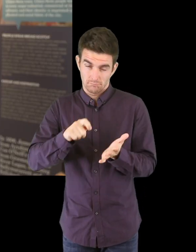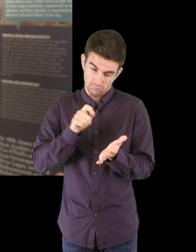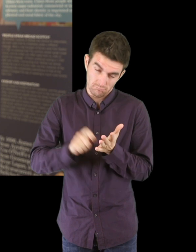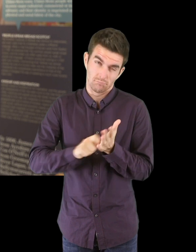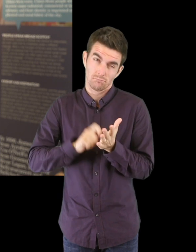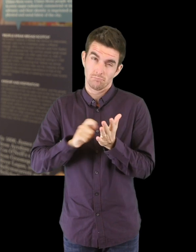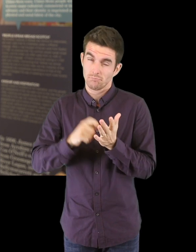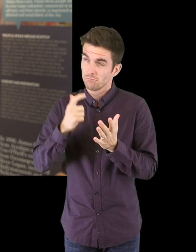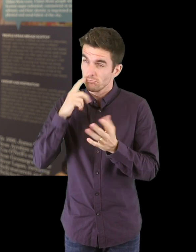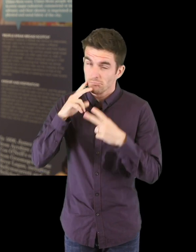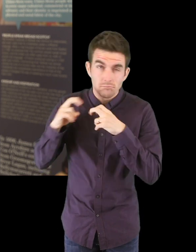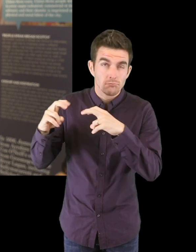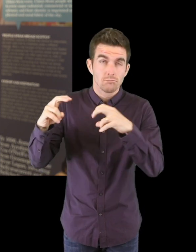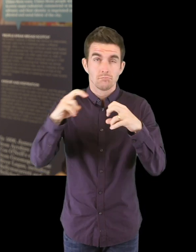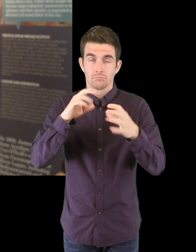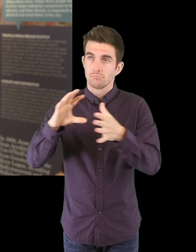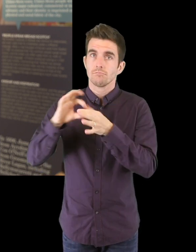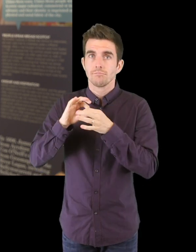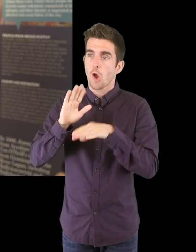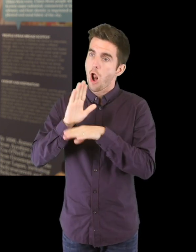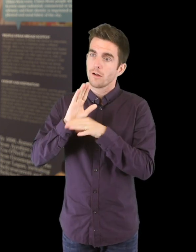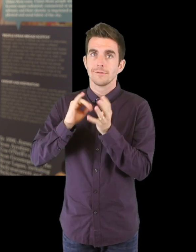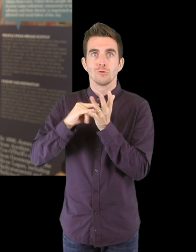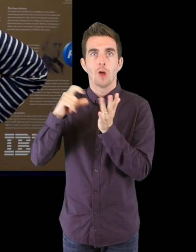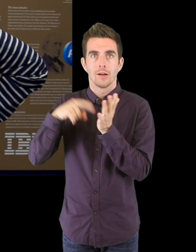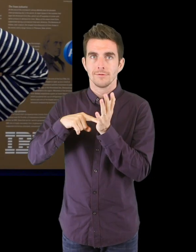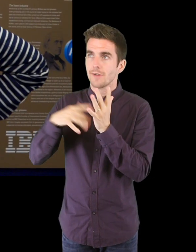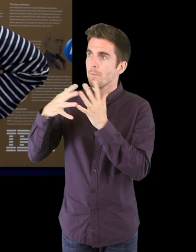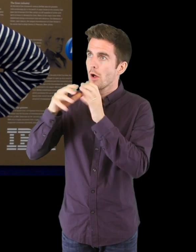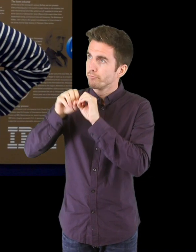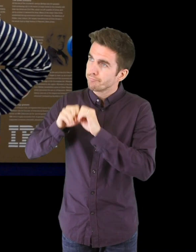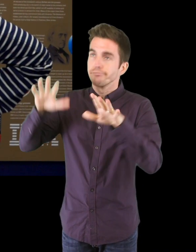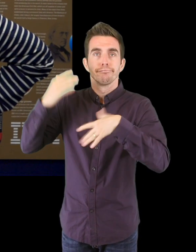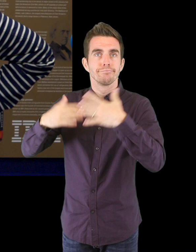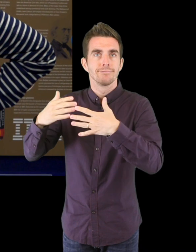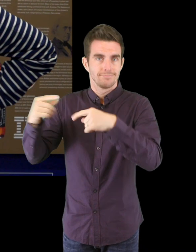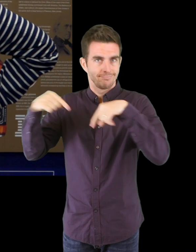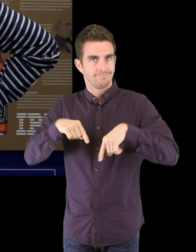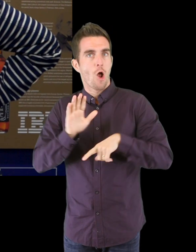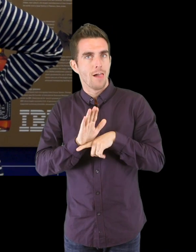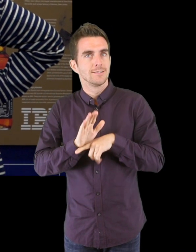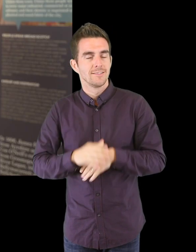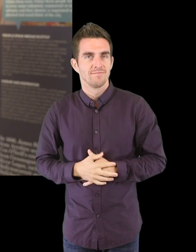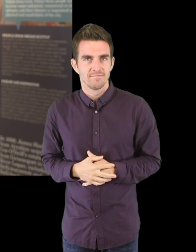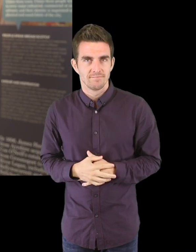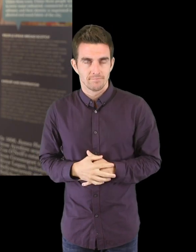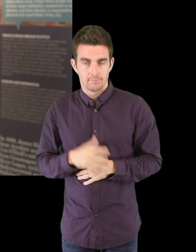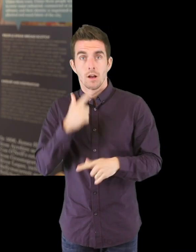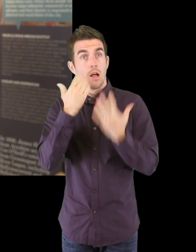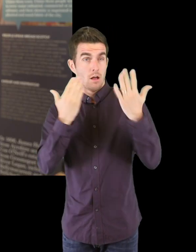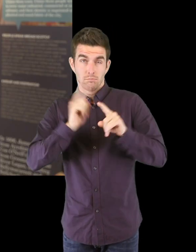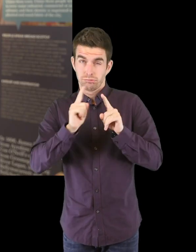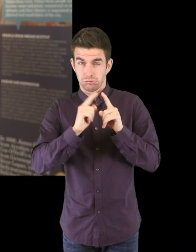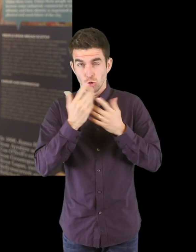provides a space where lots of the elements from this amazing story can be told. From the ill-fated voyage of the Eagle Wing